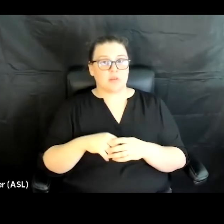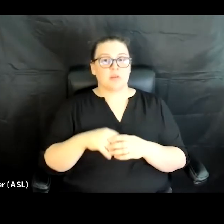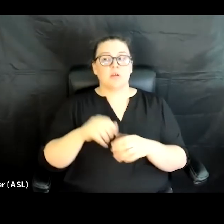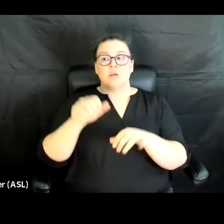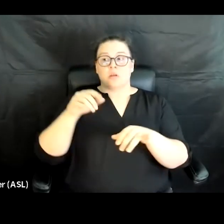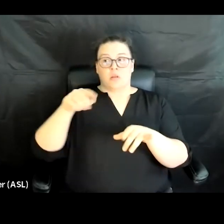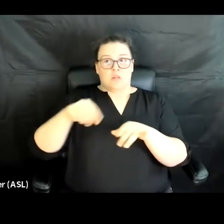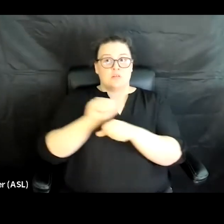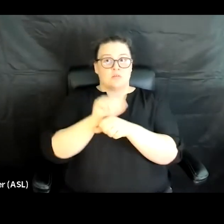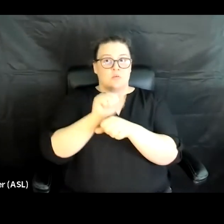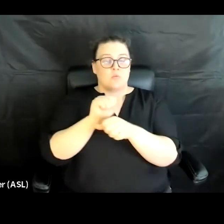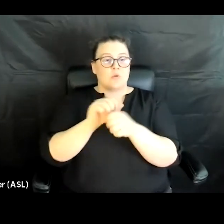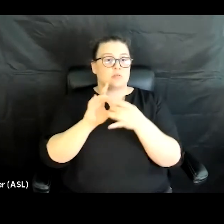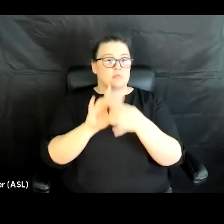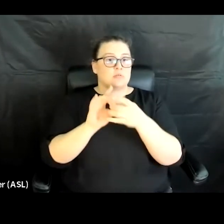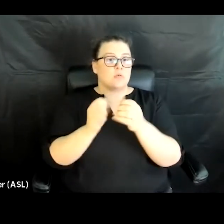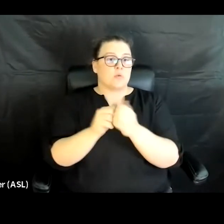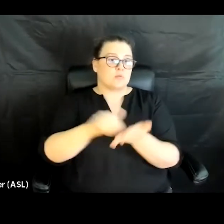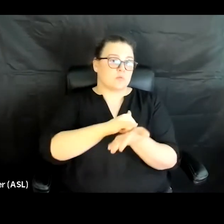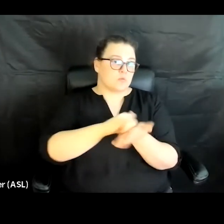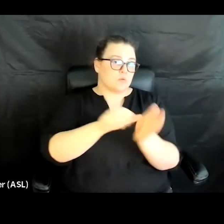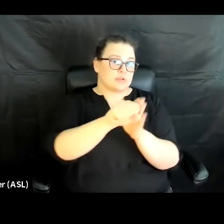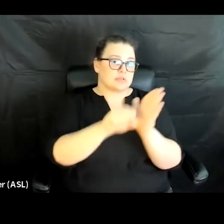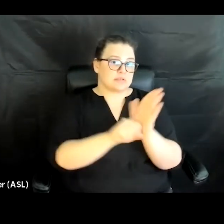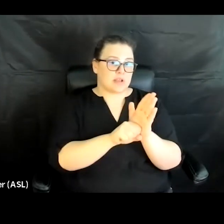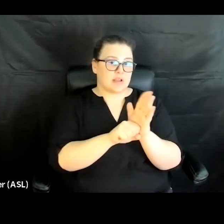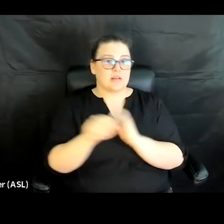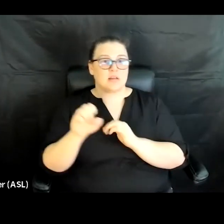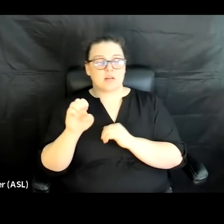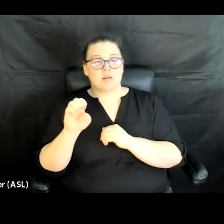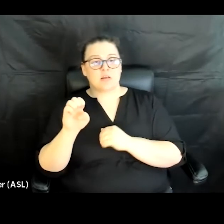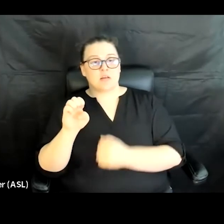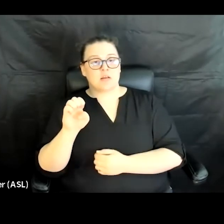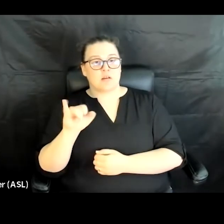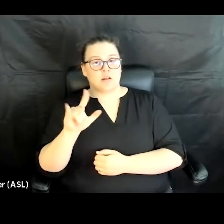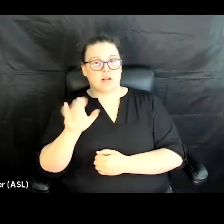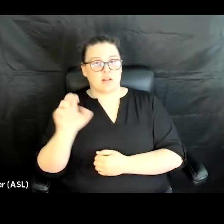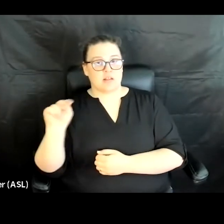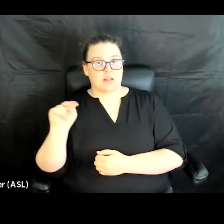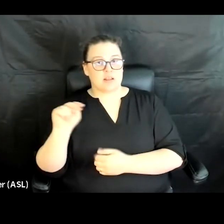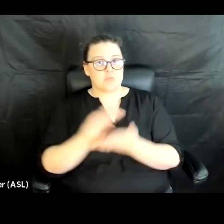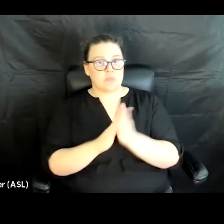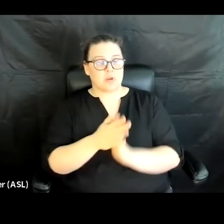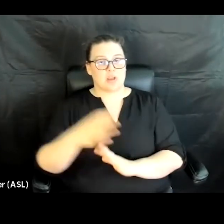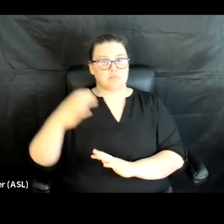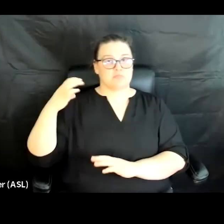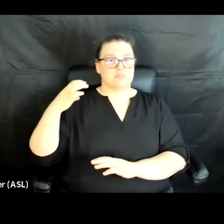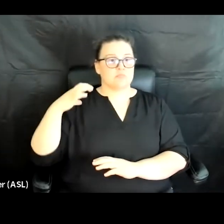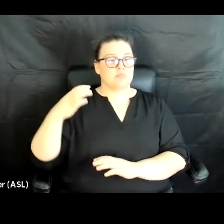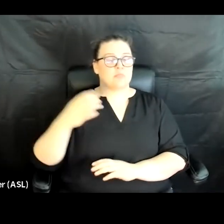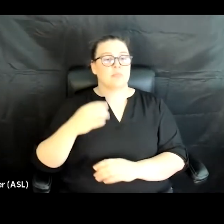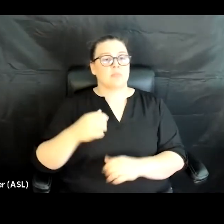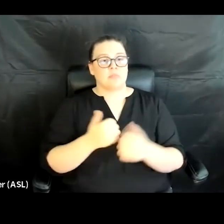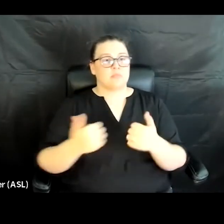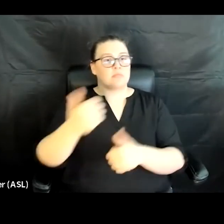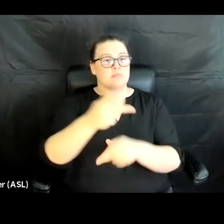State. From the day Aileen became chair of the Assembly Mental Health Committee, she emphasized how important it was to her to listen to the